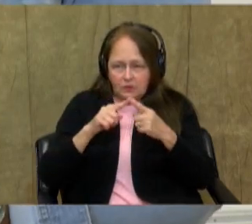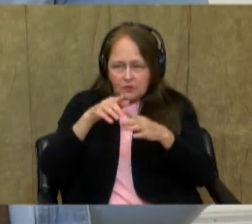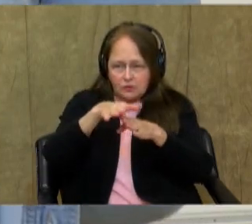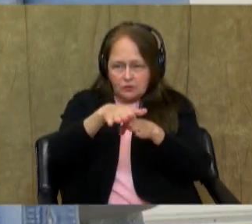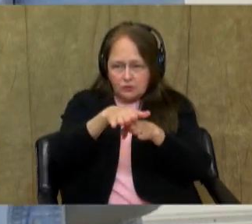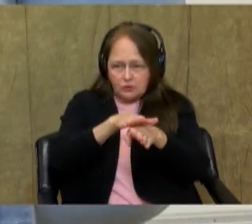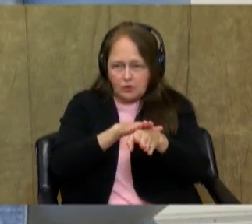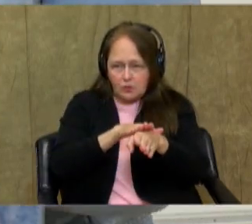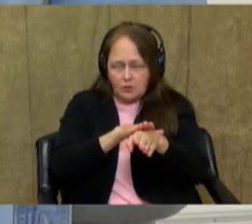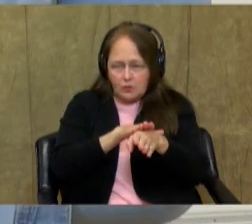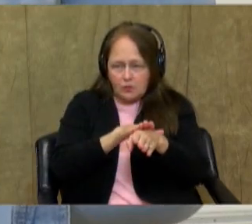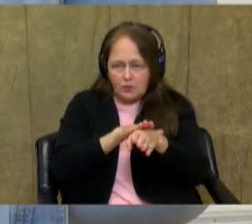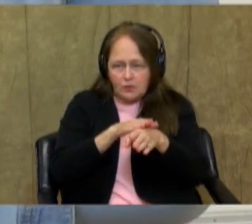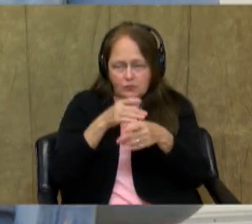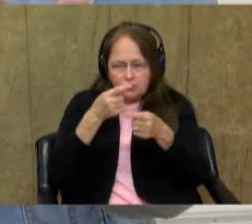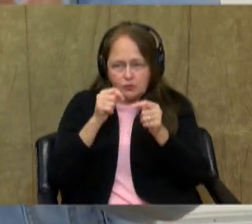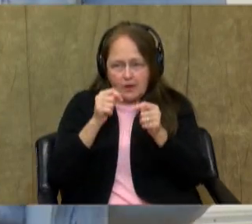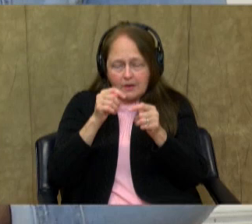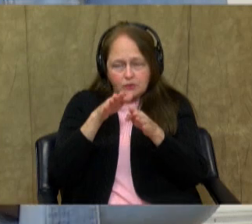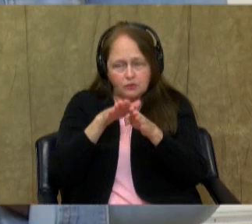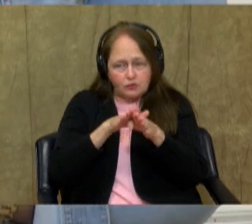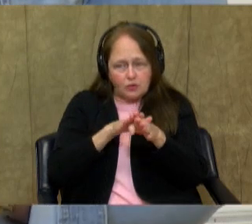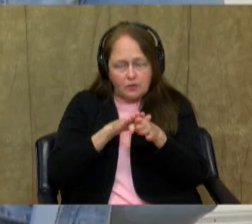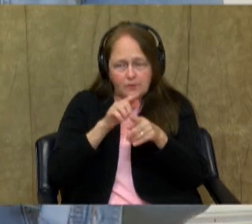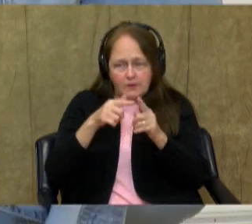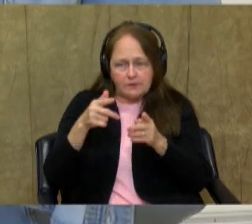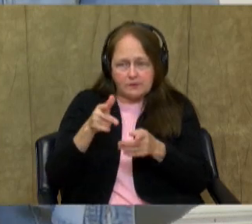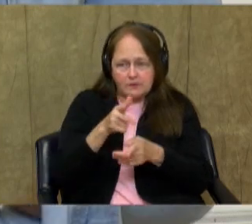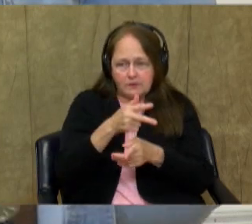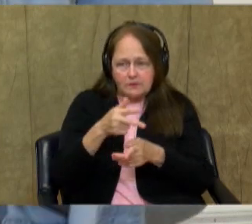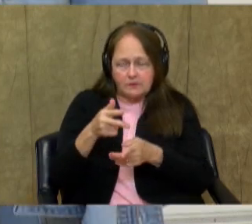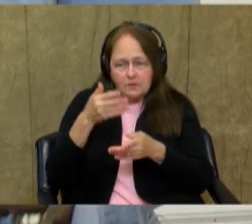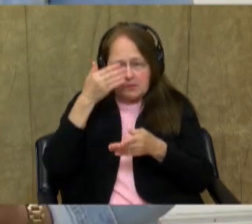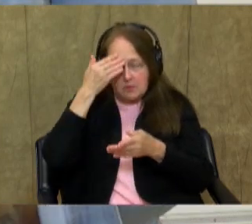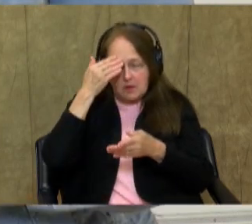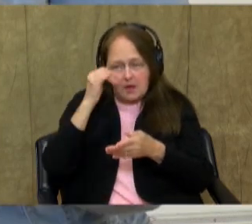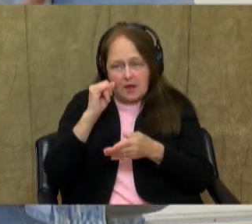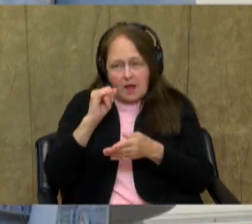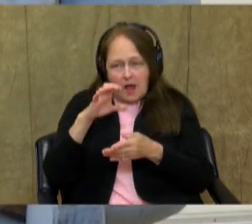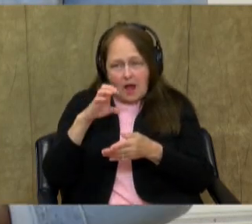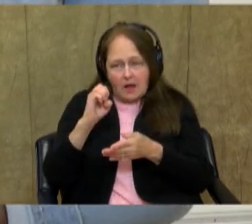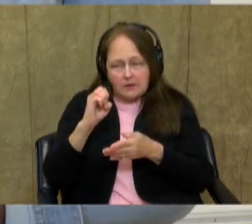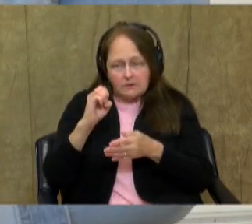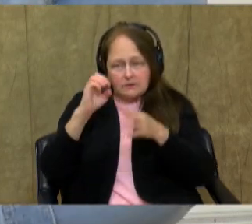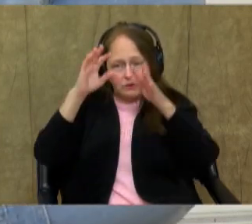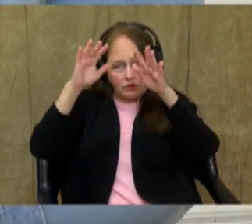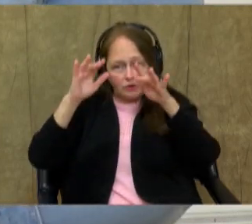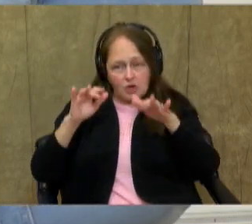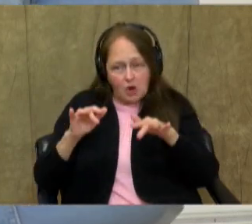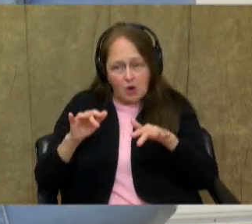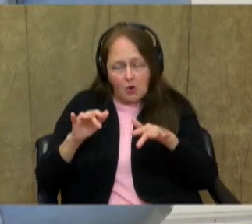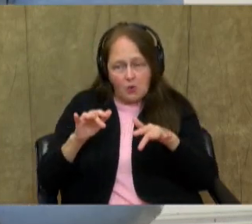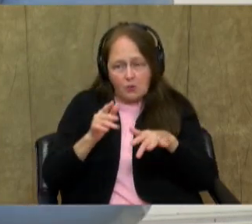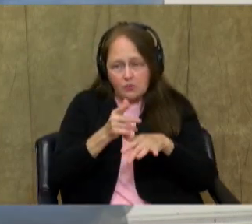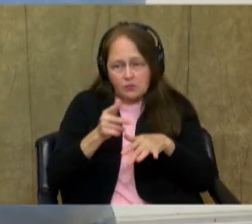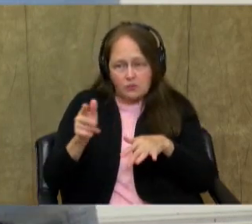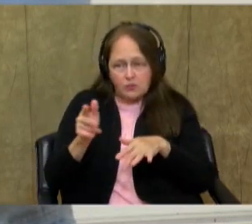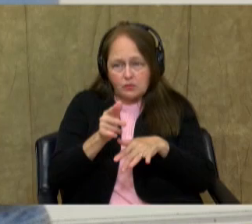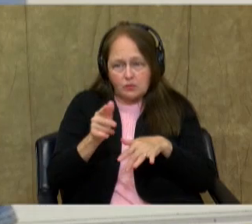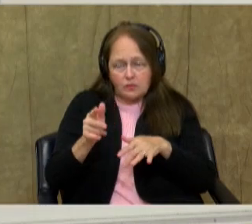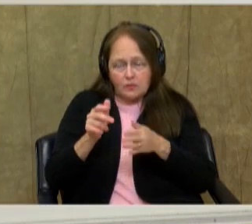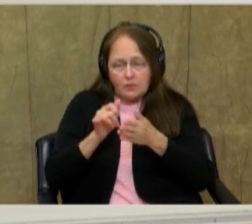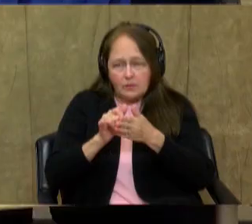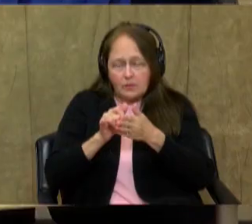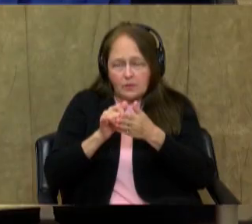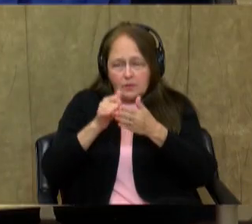down. Well, he tried, but it's slippery because, of course, it is ice. It is snowing. And last but